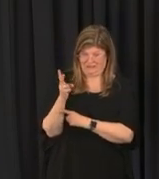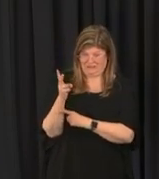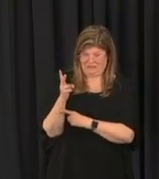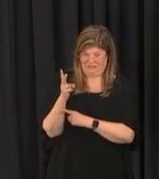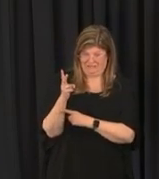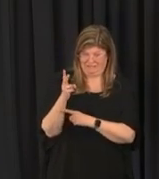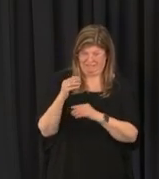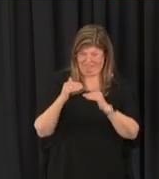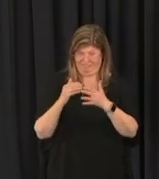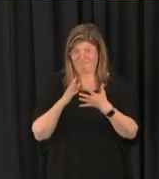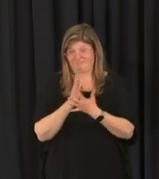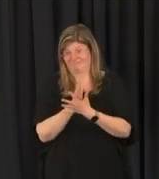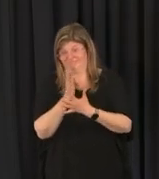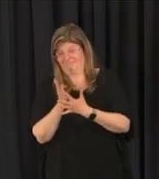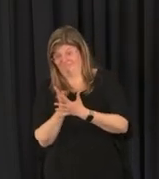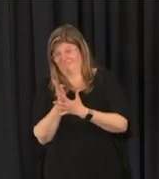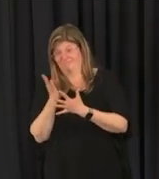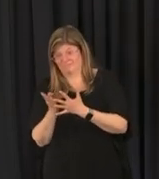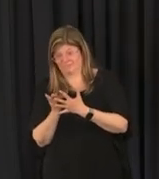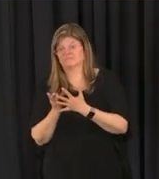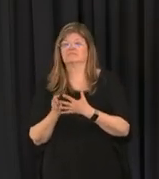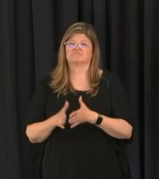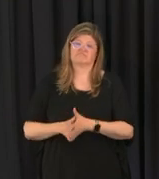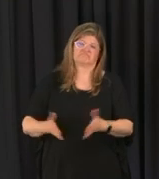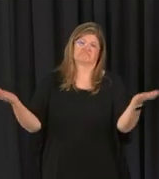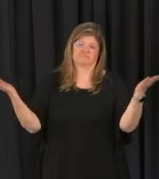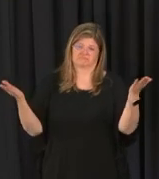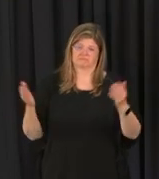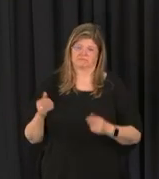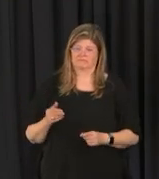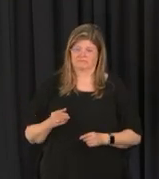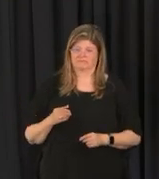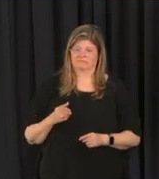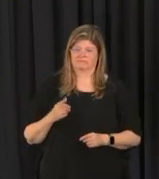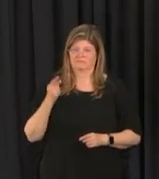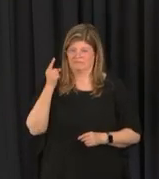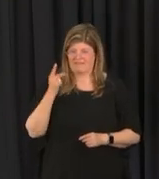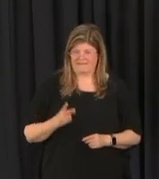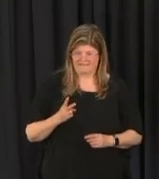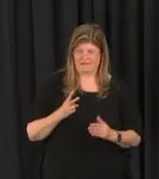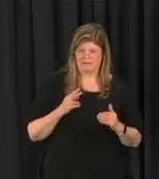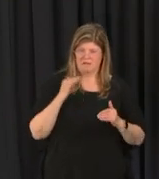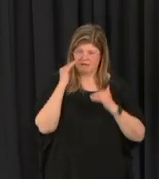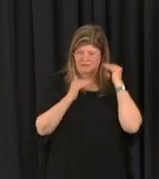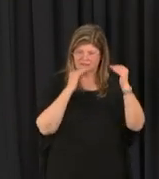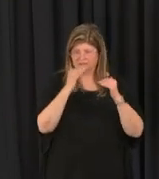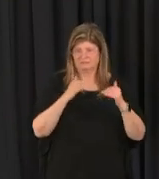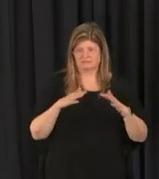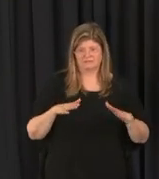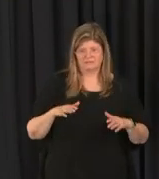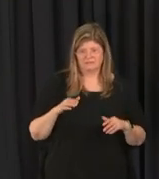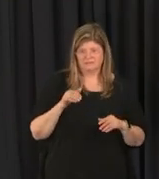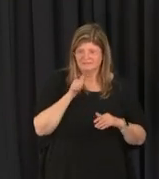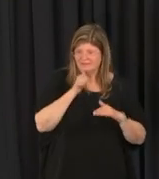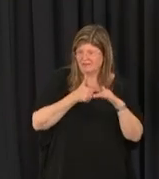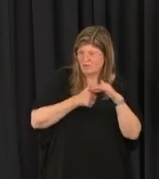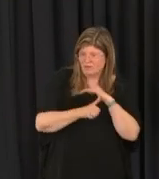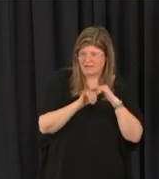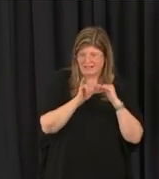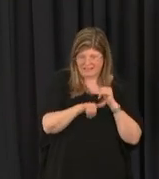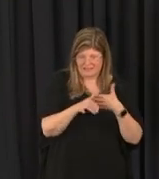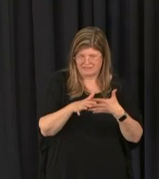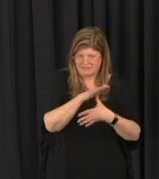After we've moved through all of our priority groups, we should have nearly half of the adults in the district who don't fall into those priority